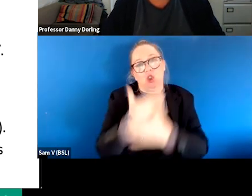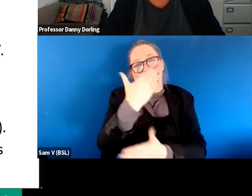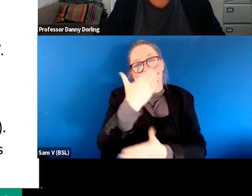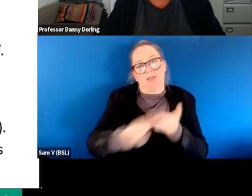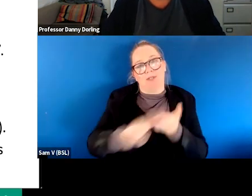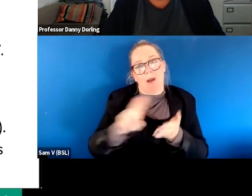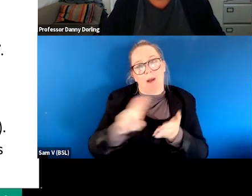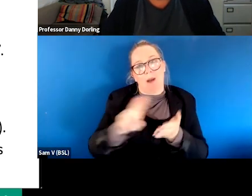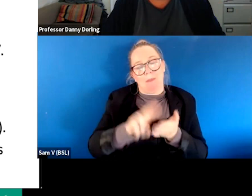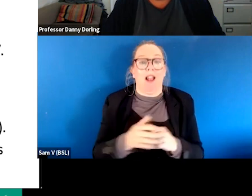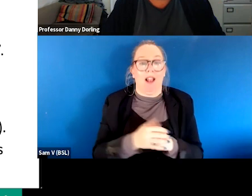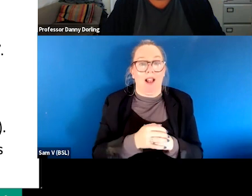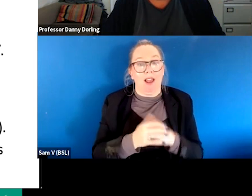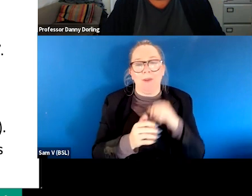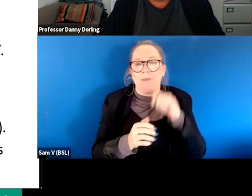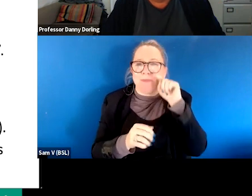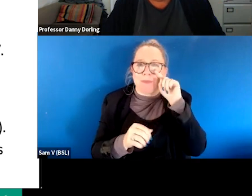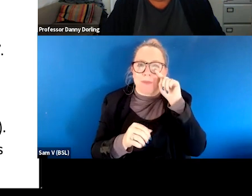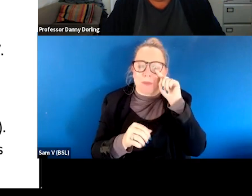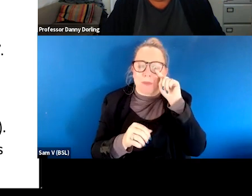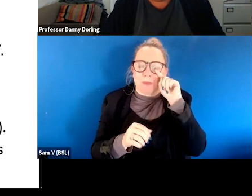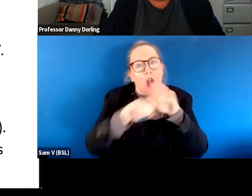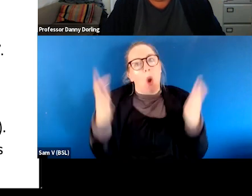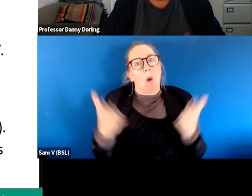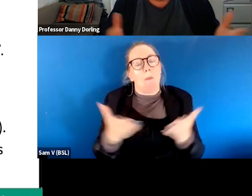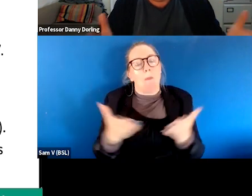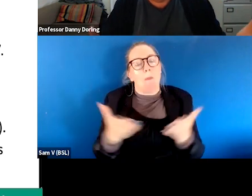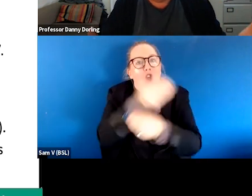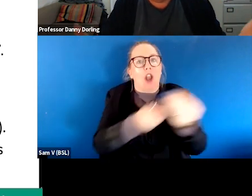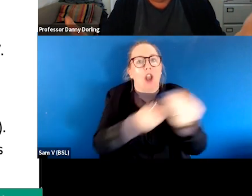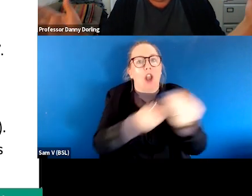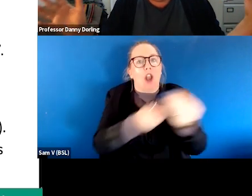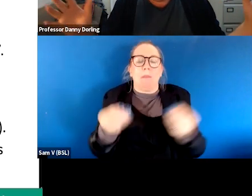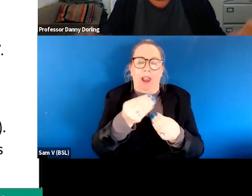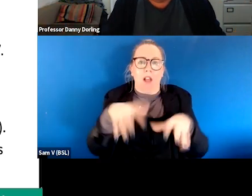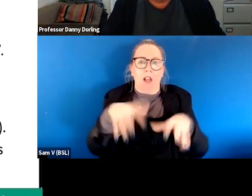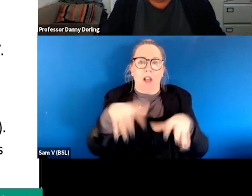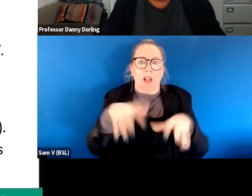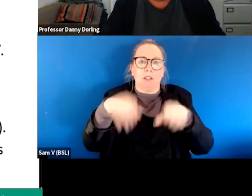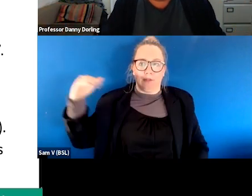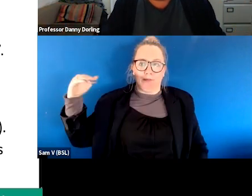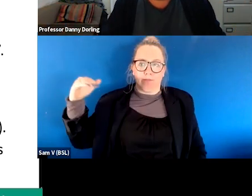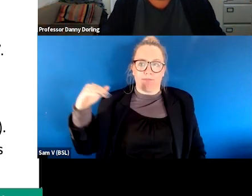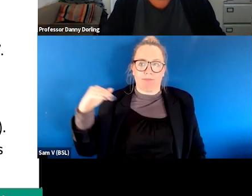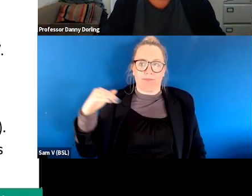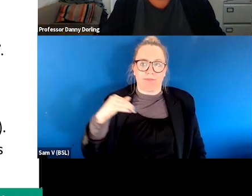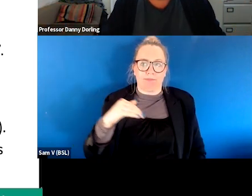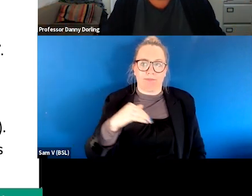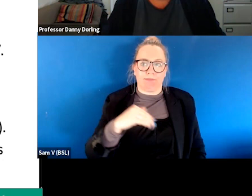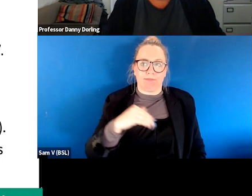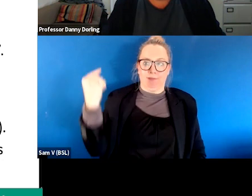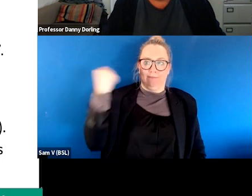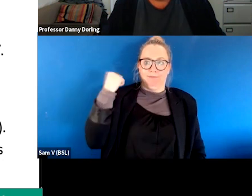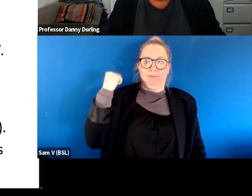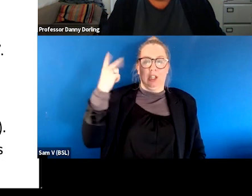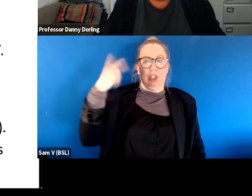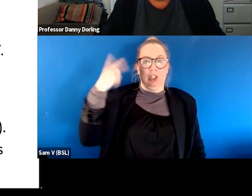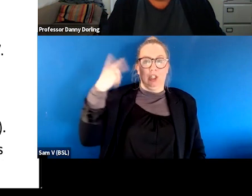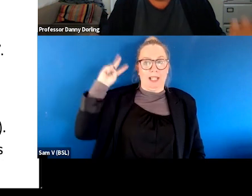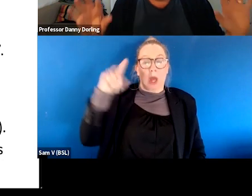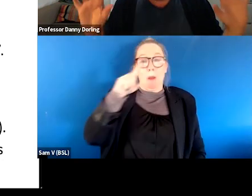economy was already slowing down before the pandemic hit, but the slowdown may well have been accelerated by the